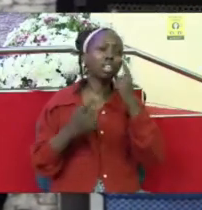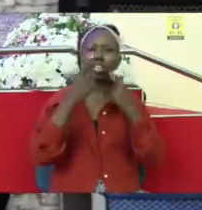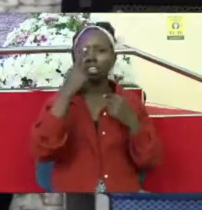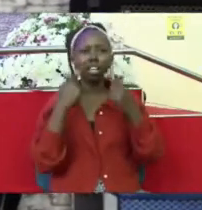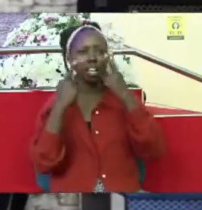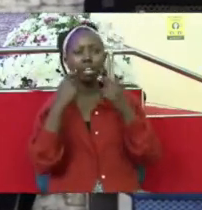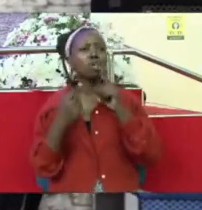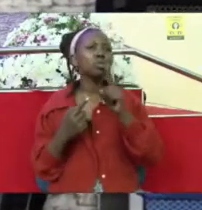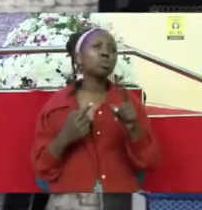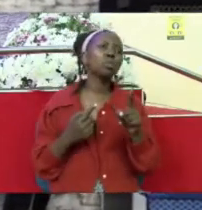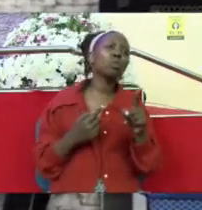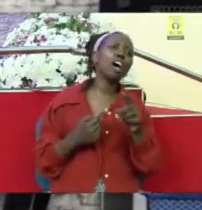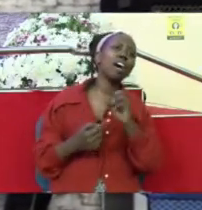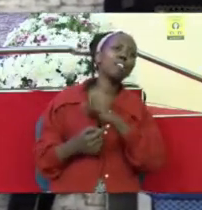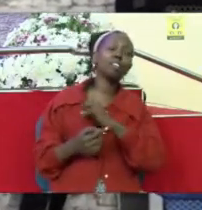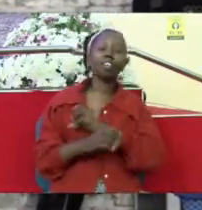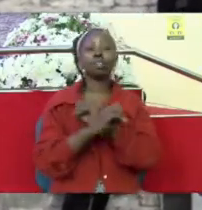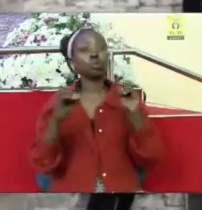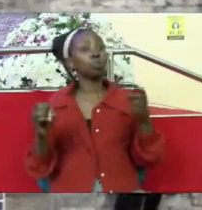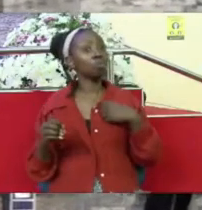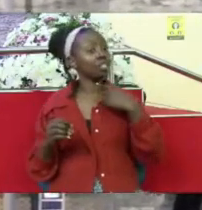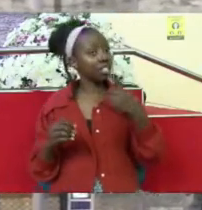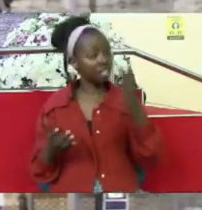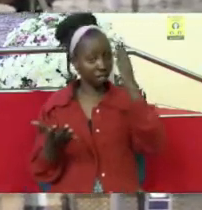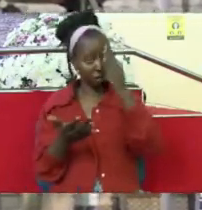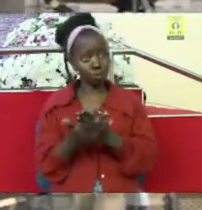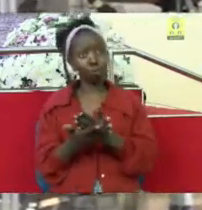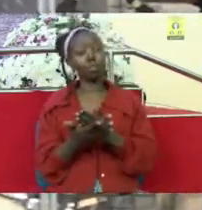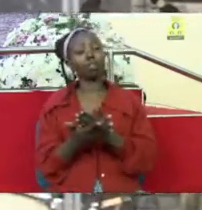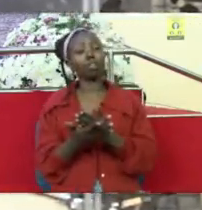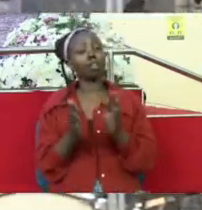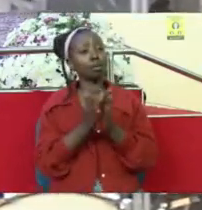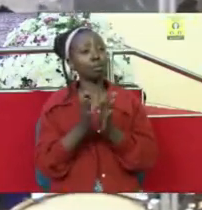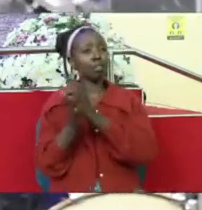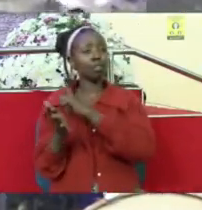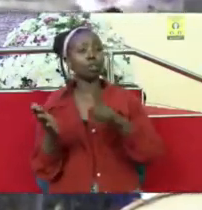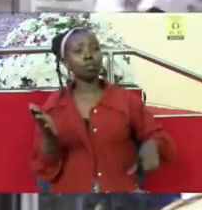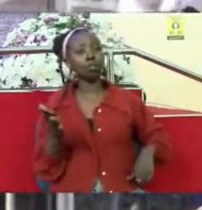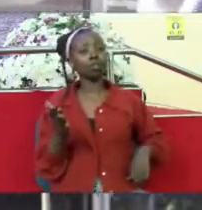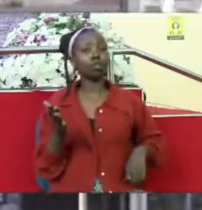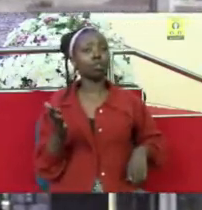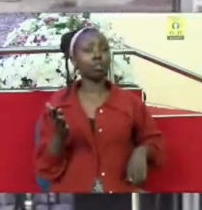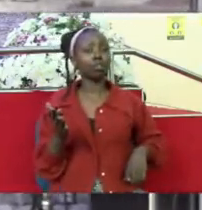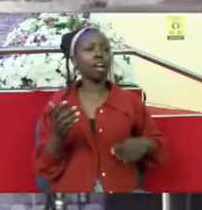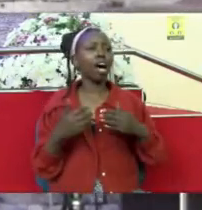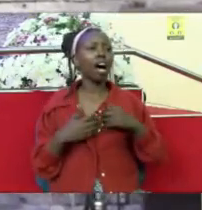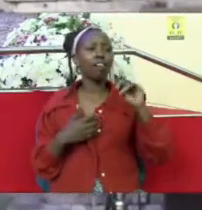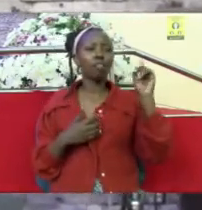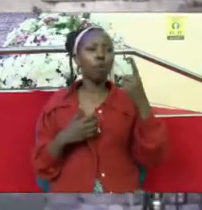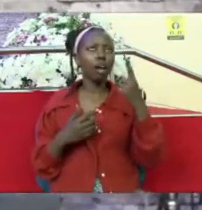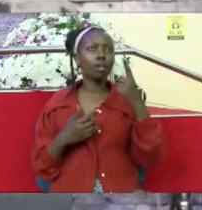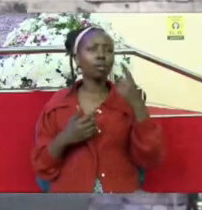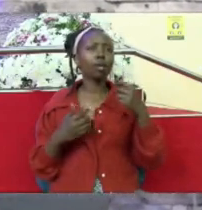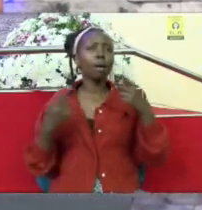not pretend. Ya kwamba mimi sitakuwa kujifanya. I'll say the way it is. Nitaisema jinsi ilivyo. Bwana Yesu asifiwe. Amen. There is one person, kuna mtu